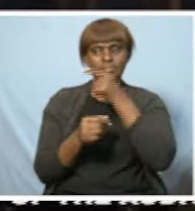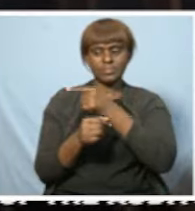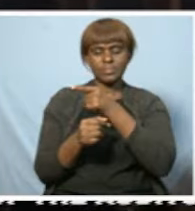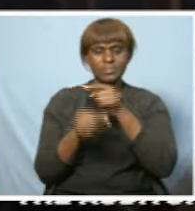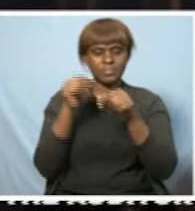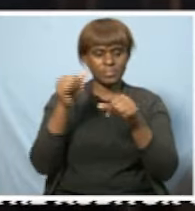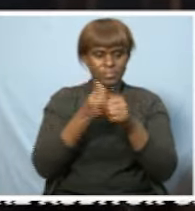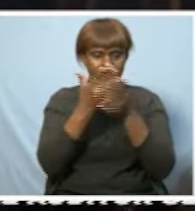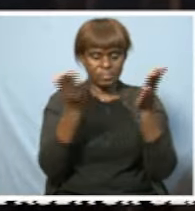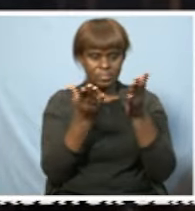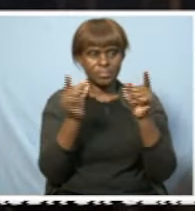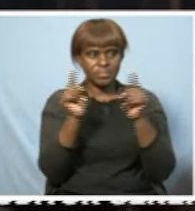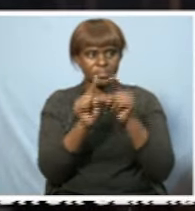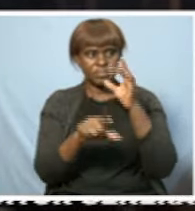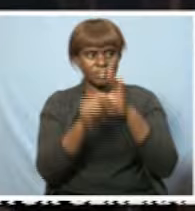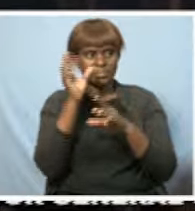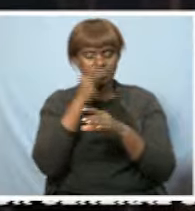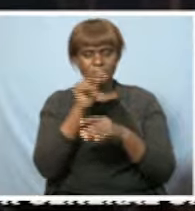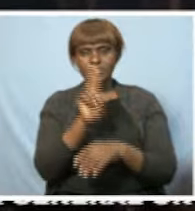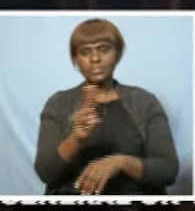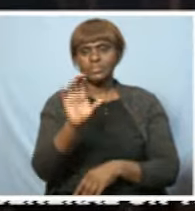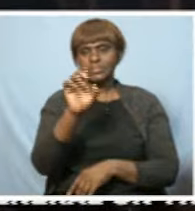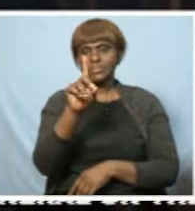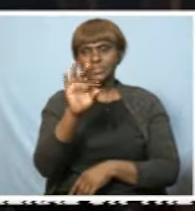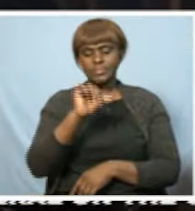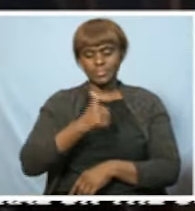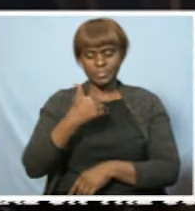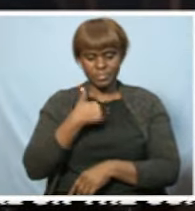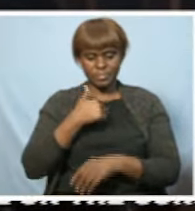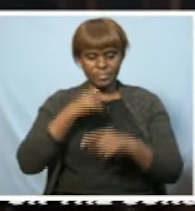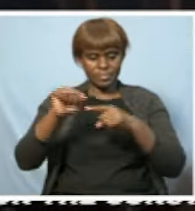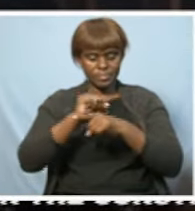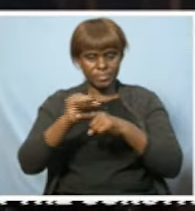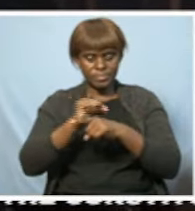everywhere else, in fact, through the CDF, we have trained a lot of